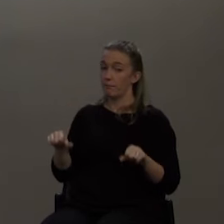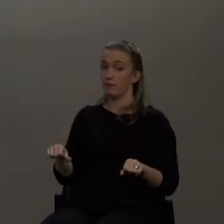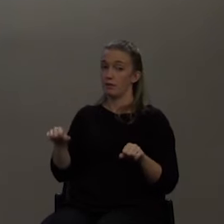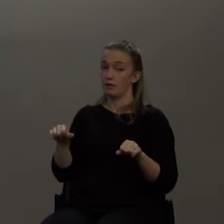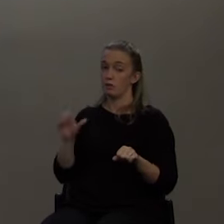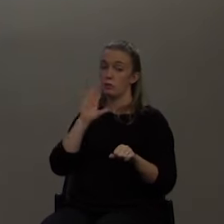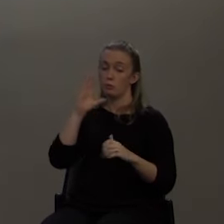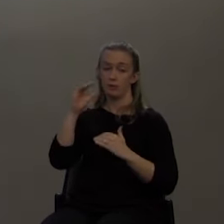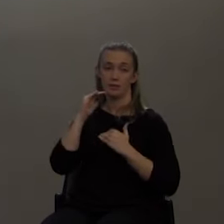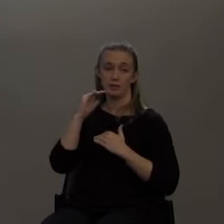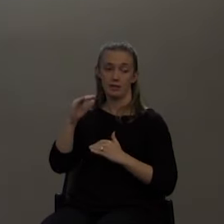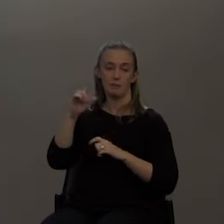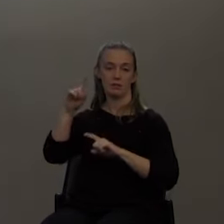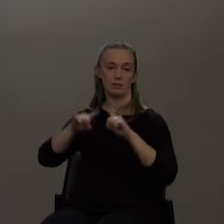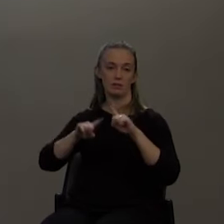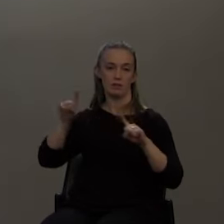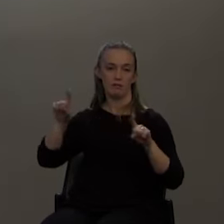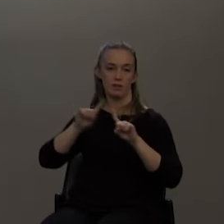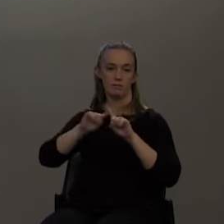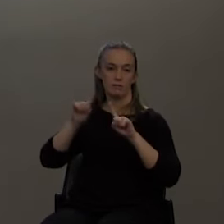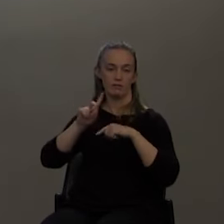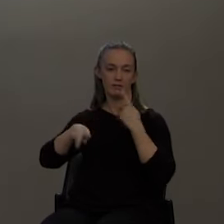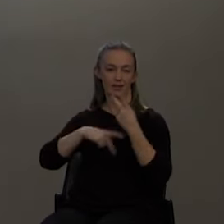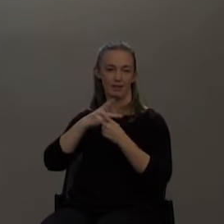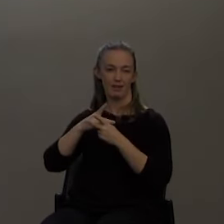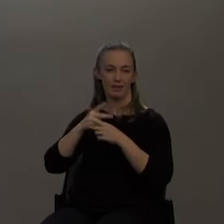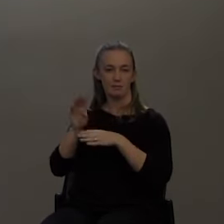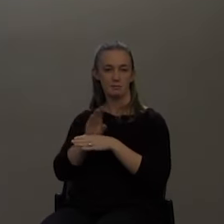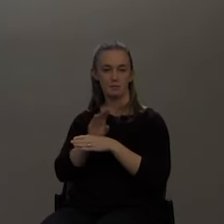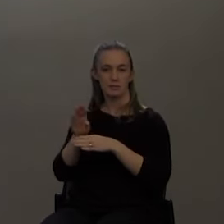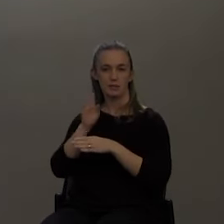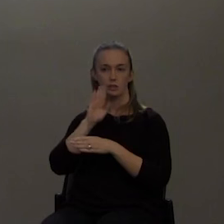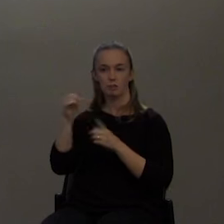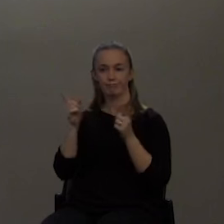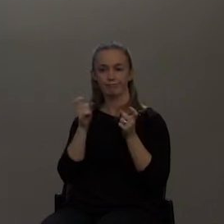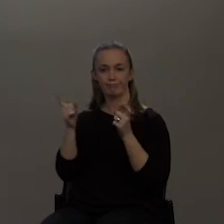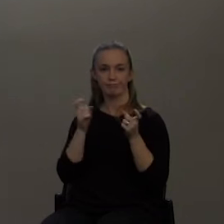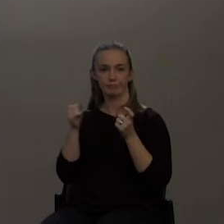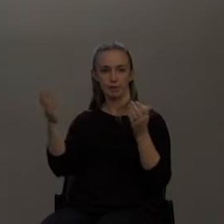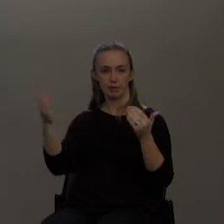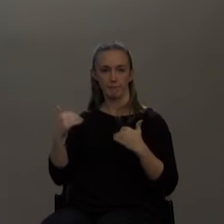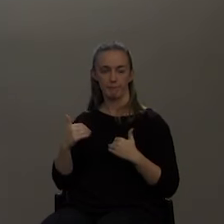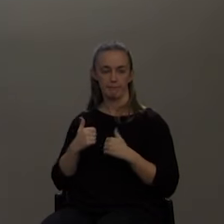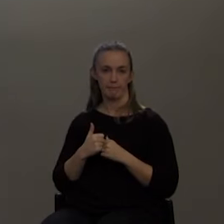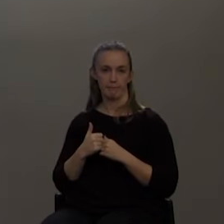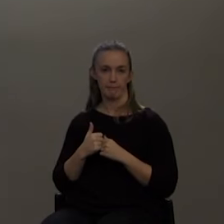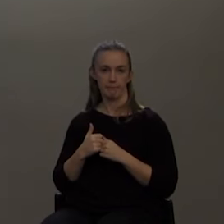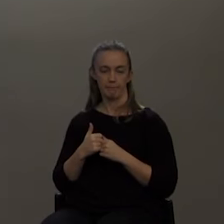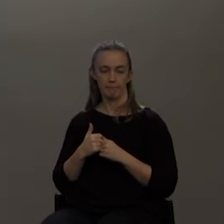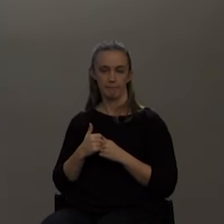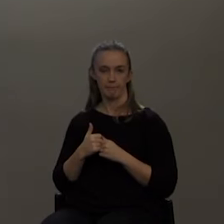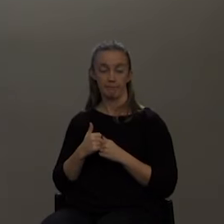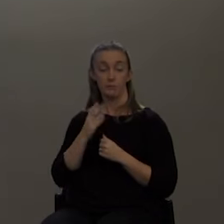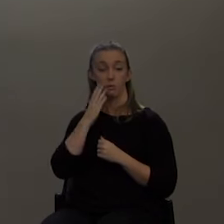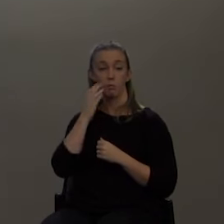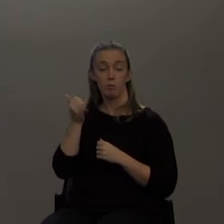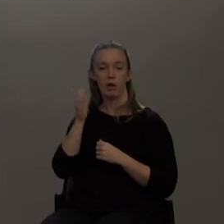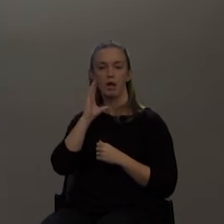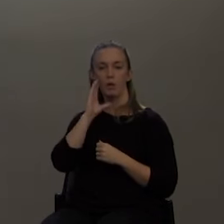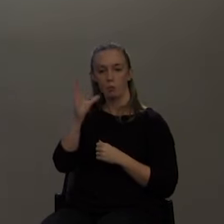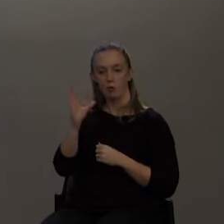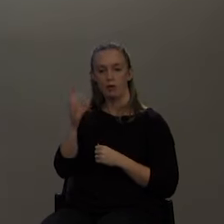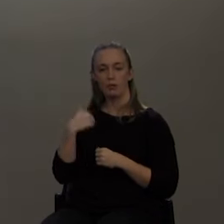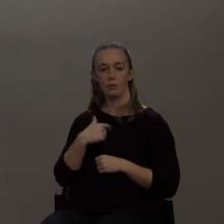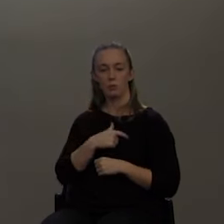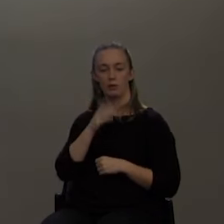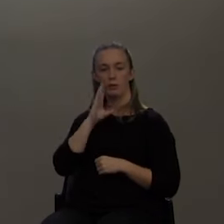limit the variety of marketing or the types of businesses that you can market to, because there will be a need for us to